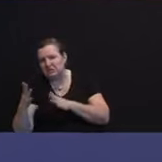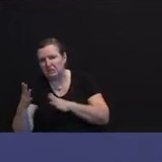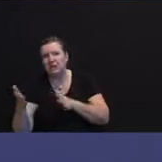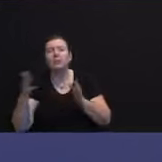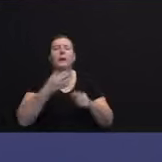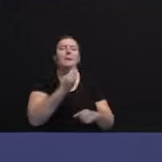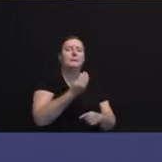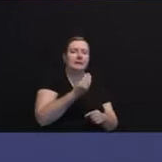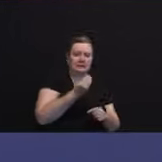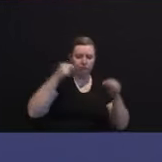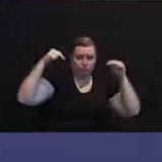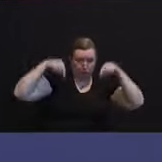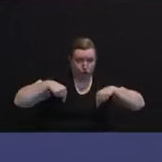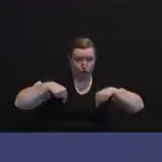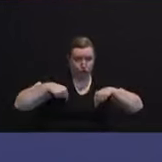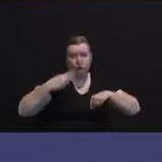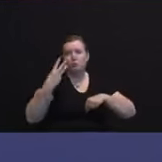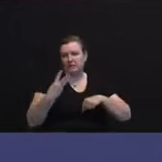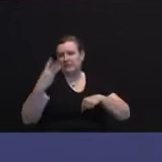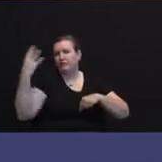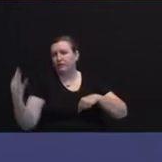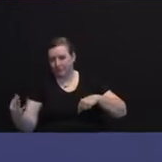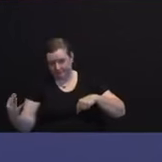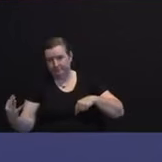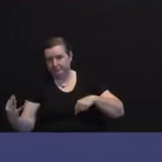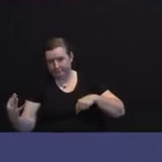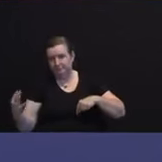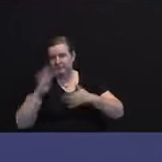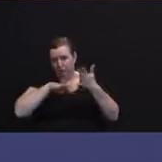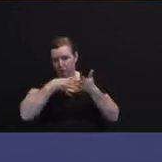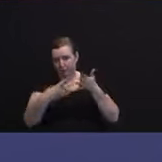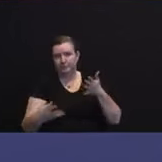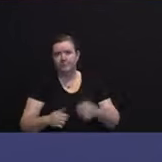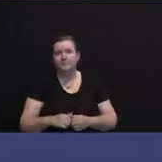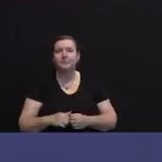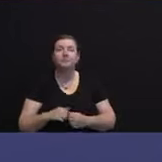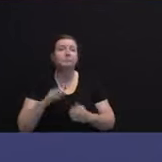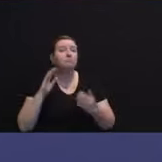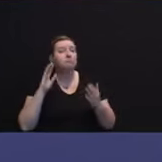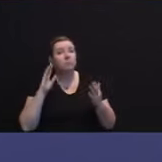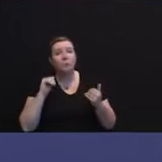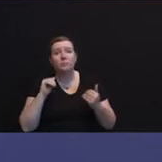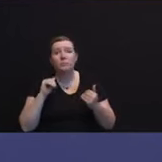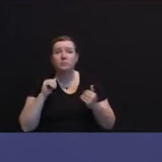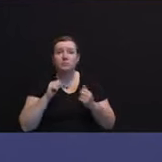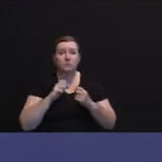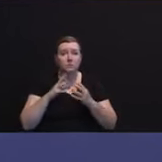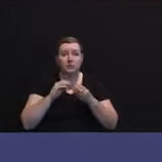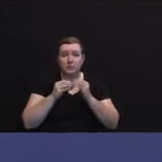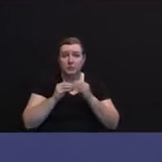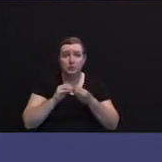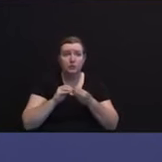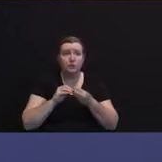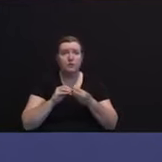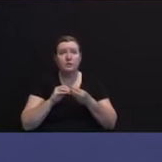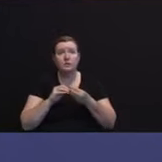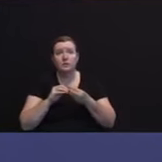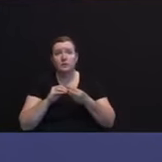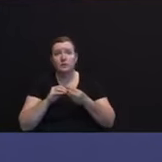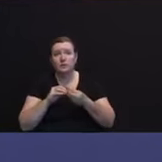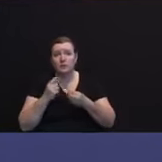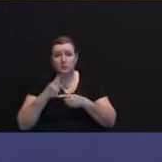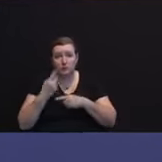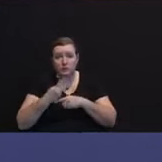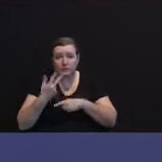Friday of next week. And I anticipate, without knowing what the numbers look like, that the next 3 days between now and meeting on Monday are going to be